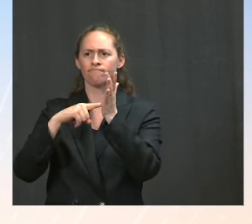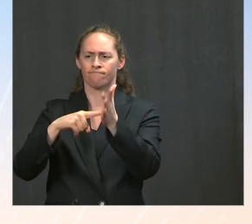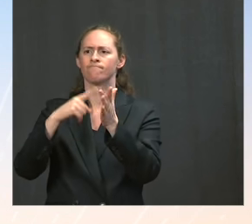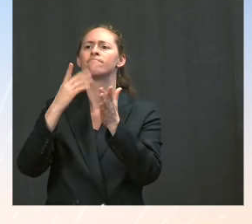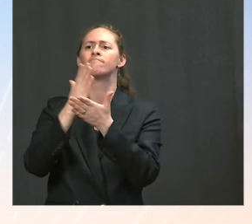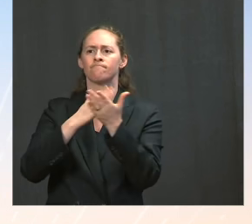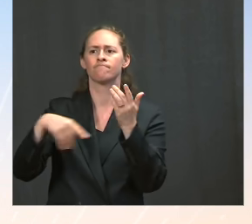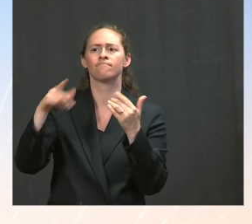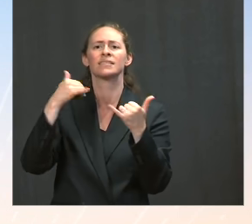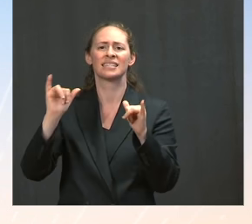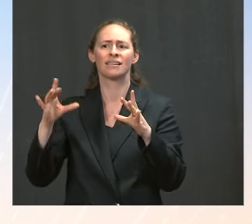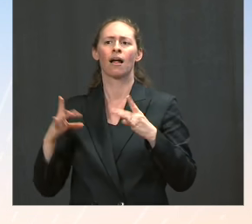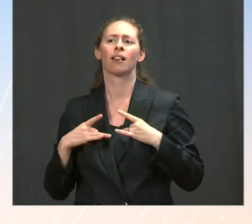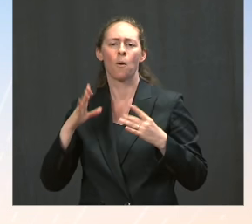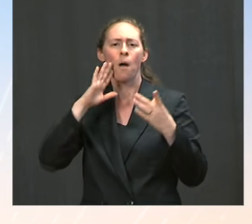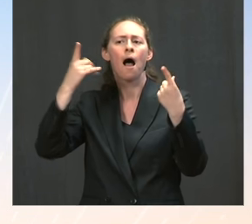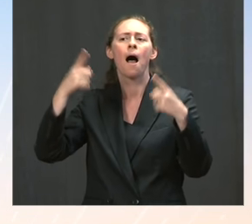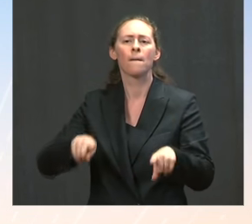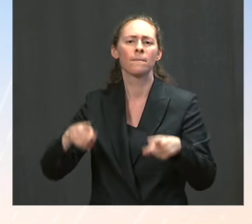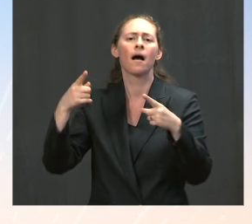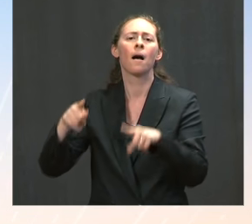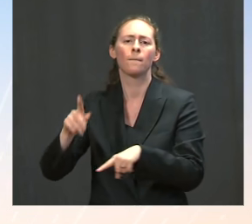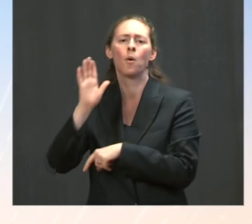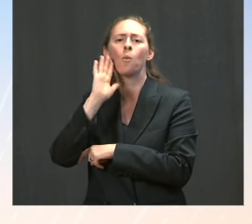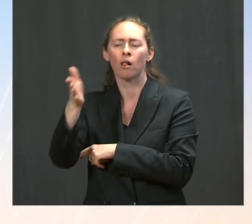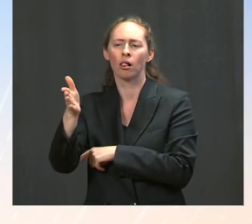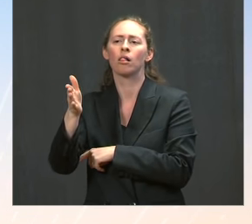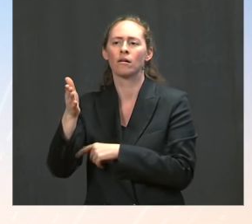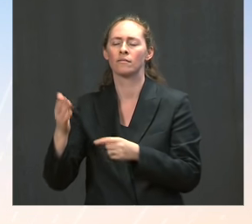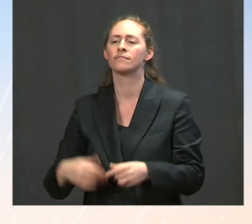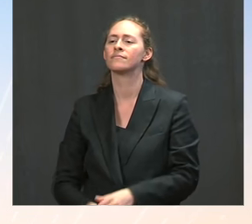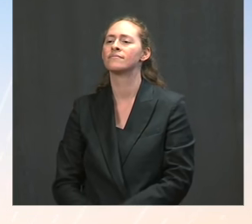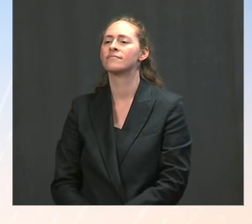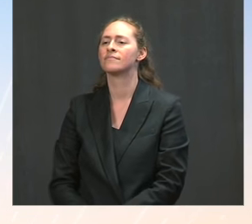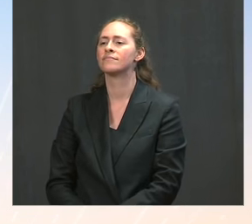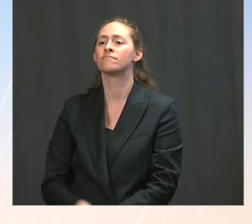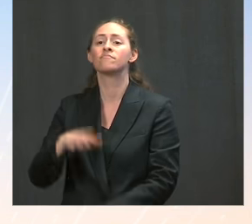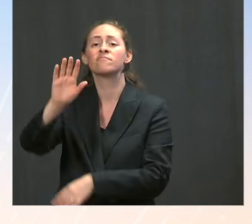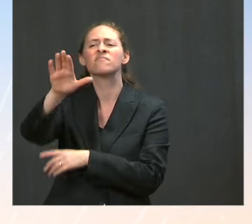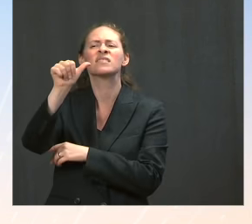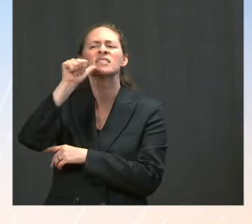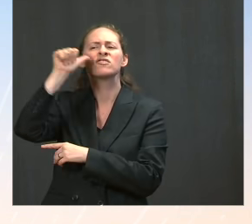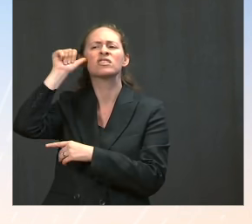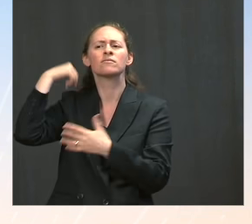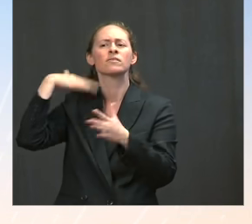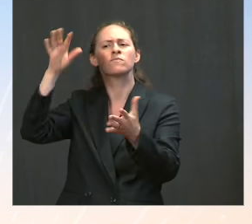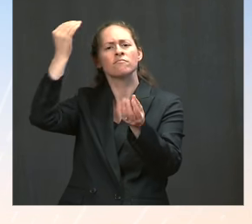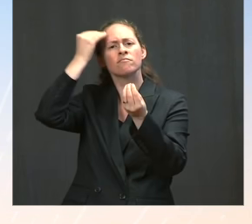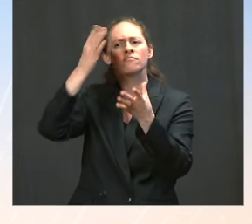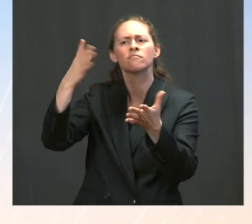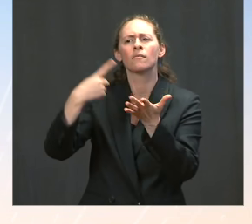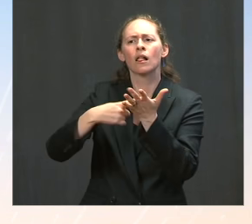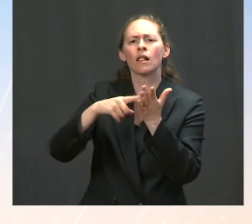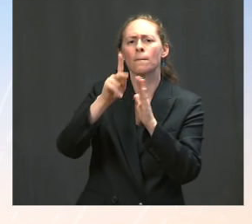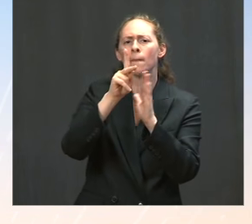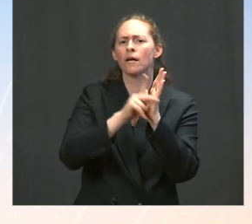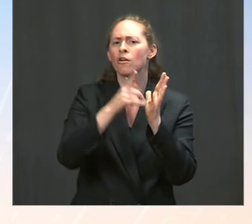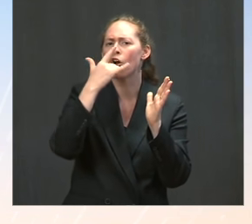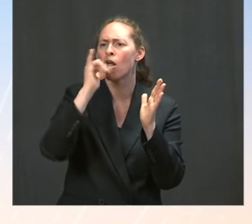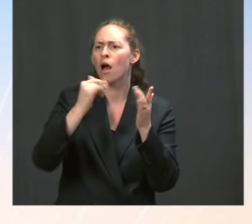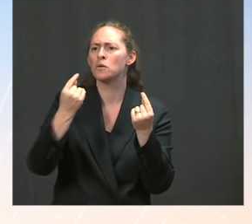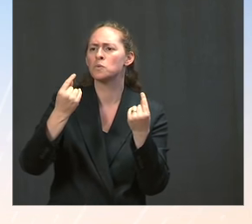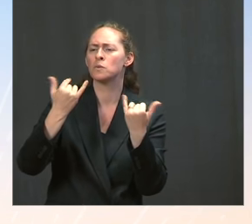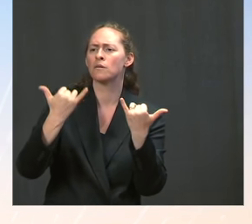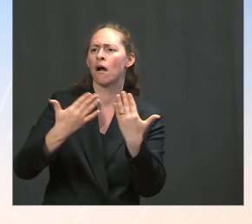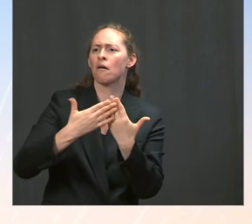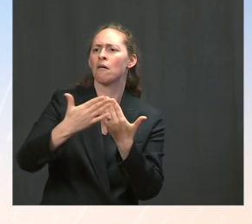campus. What I announced yesterday or conveyed yesterday was what our policy would be moving forward. But no, I don't think you can expect